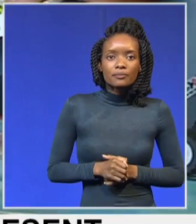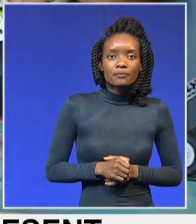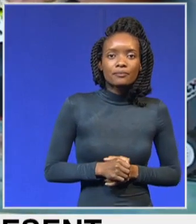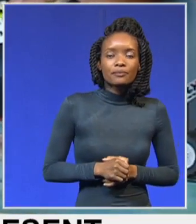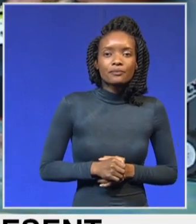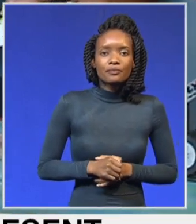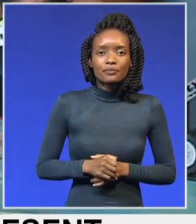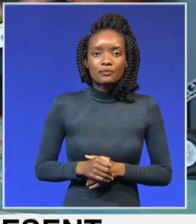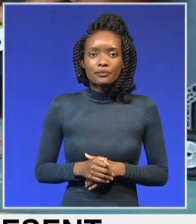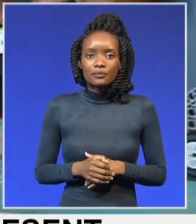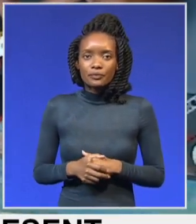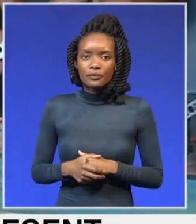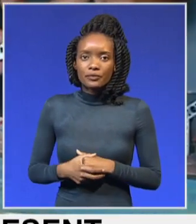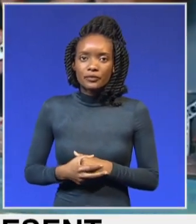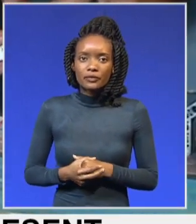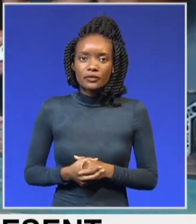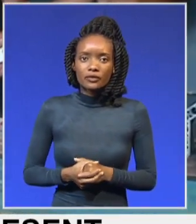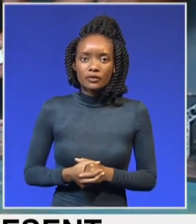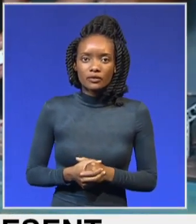Should I place it? Yeah, you can. Okay.